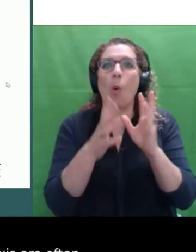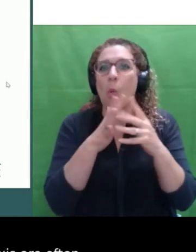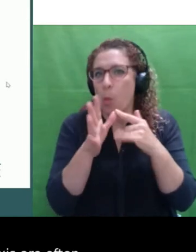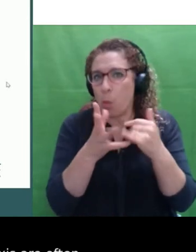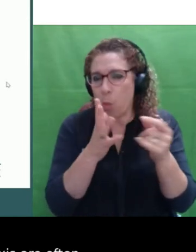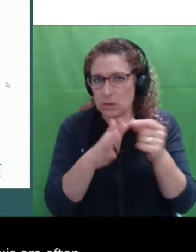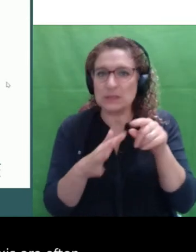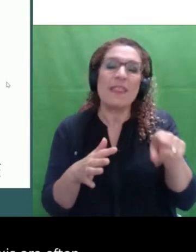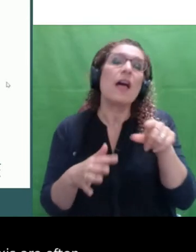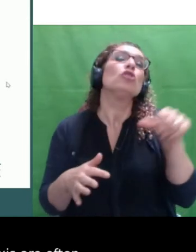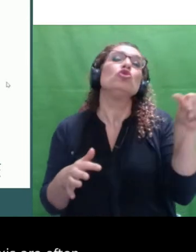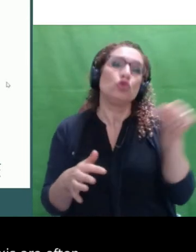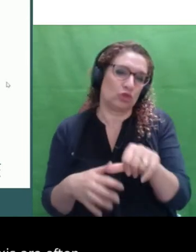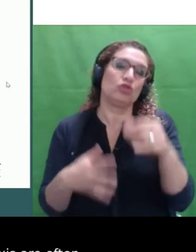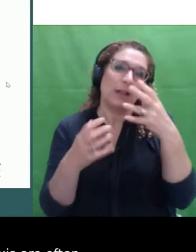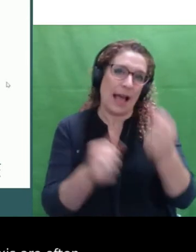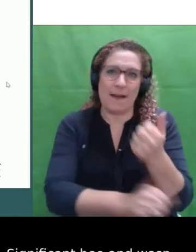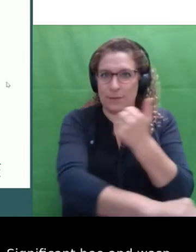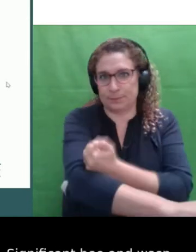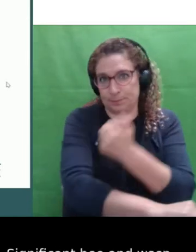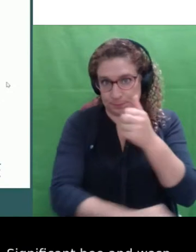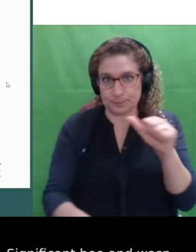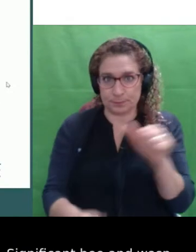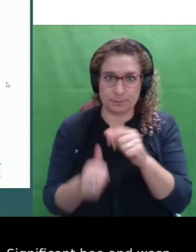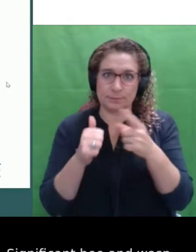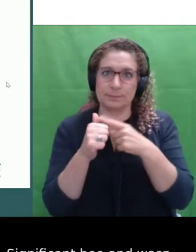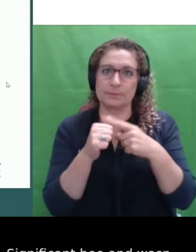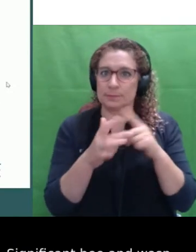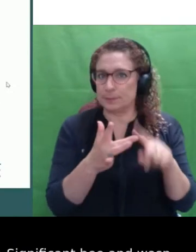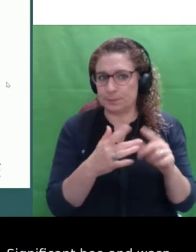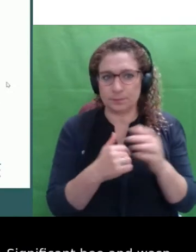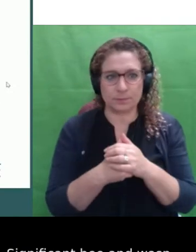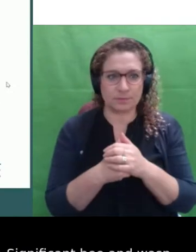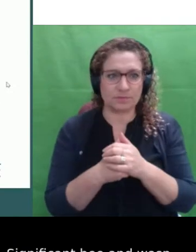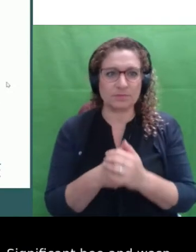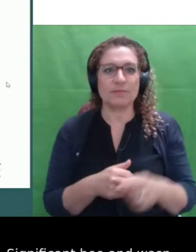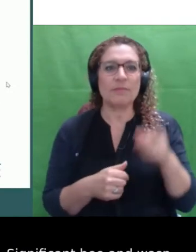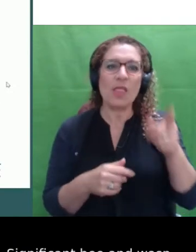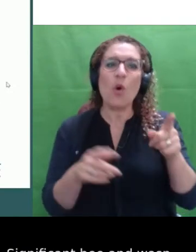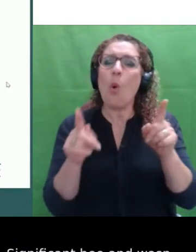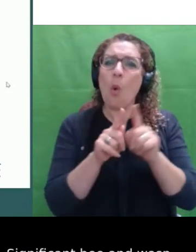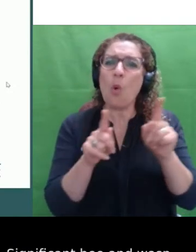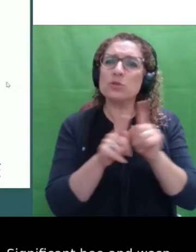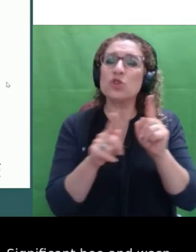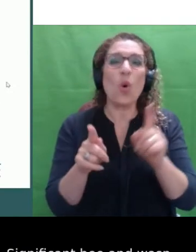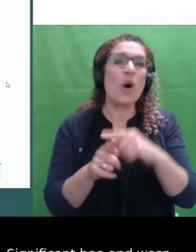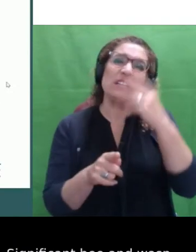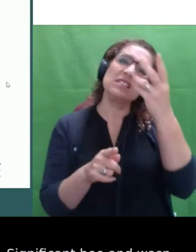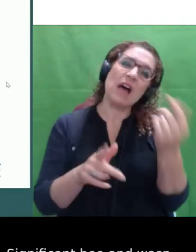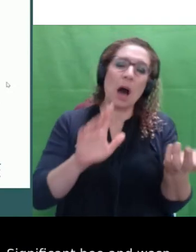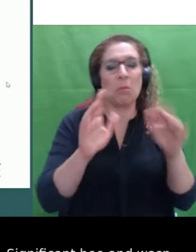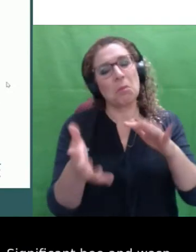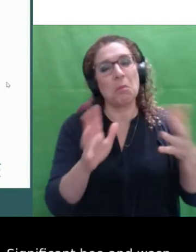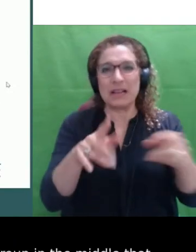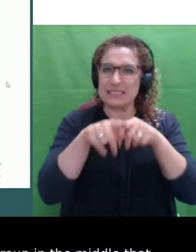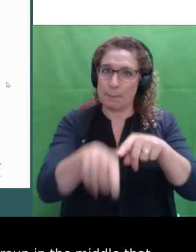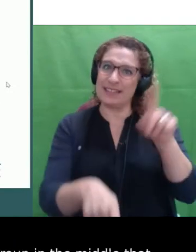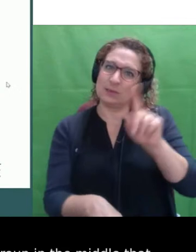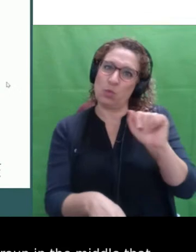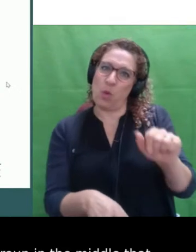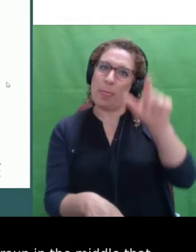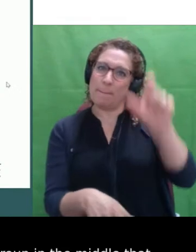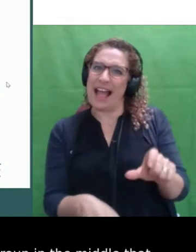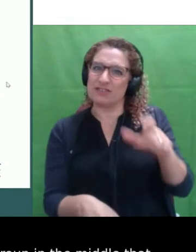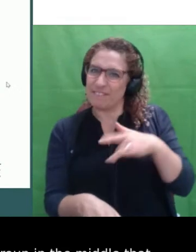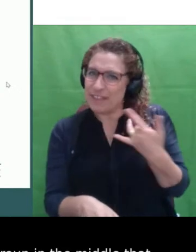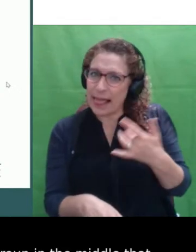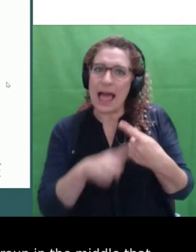injector there's then a group in the middle that there's no right or wrong answer and it's being led by the patients and having discussions with them